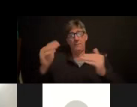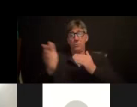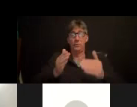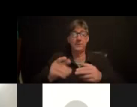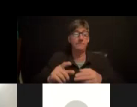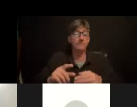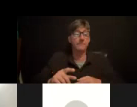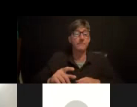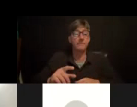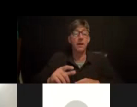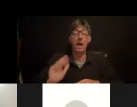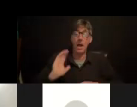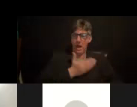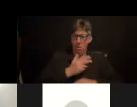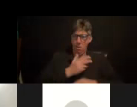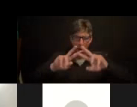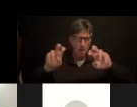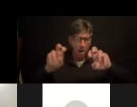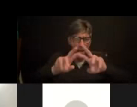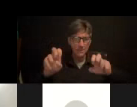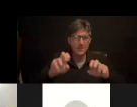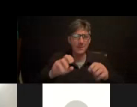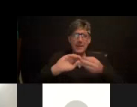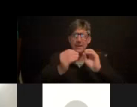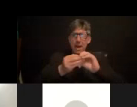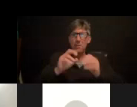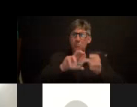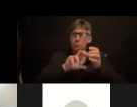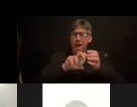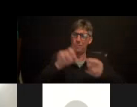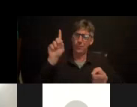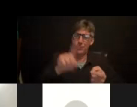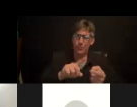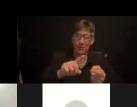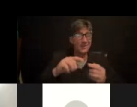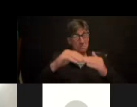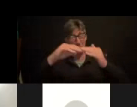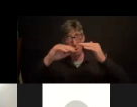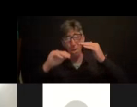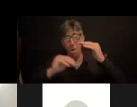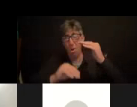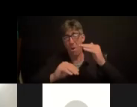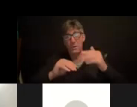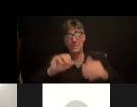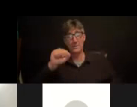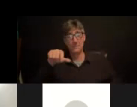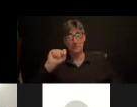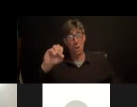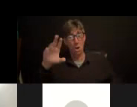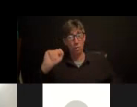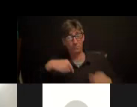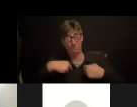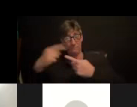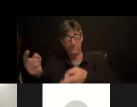Second, based on our analysis and due to the lower ridership, and you can see it's still even below where we were in September and October, we do not expect these